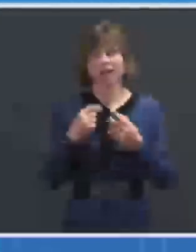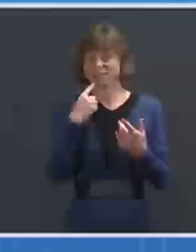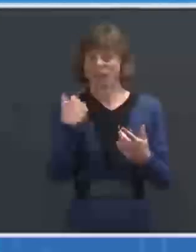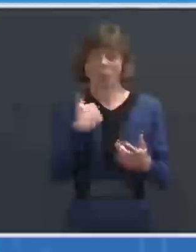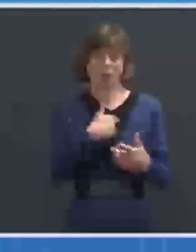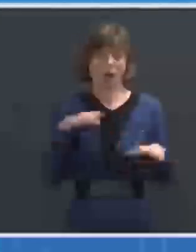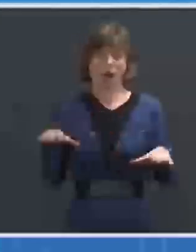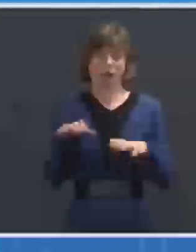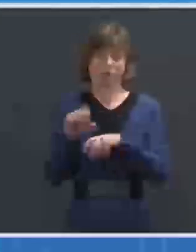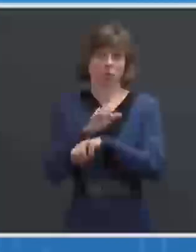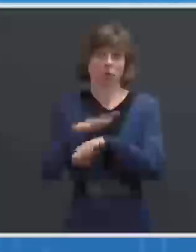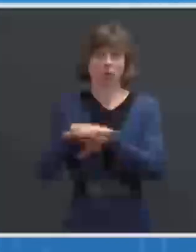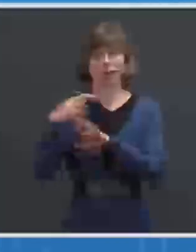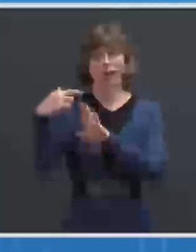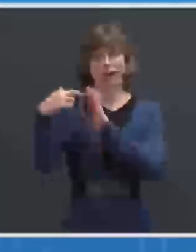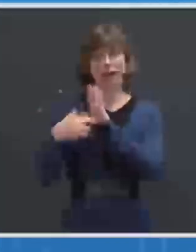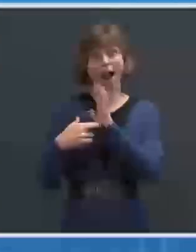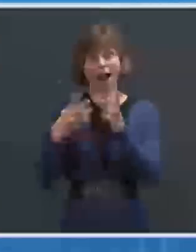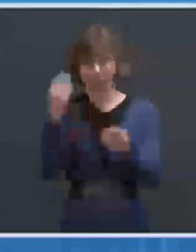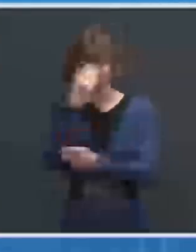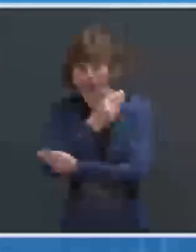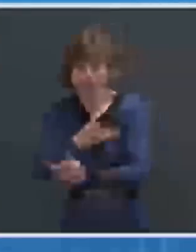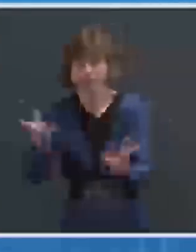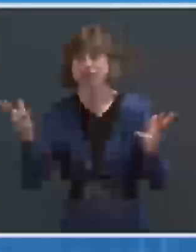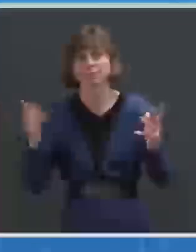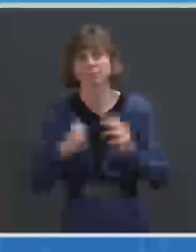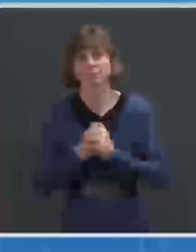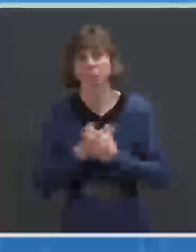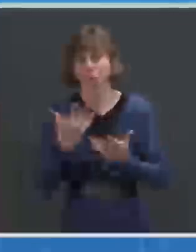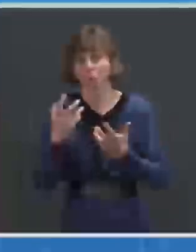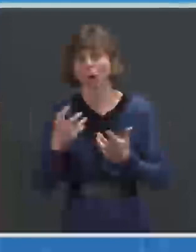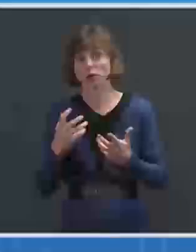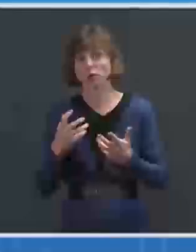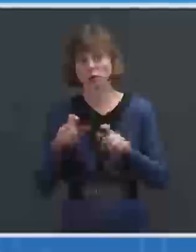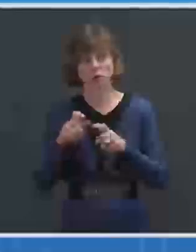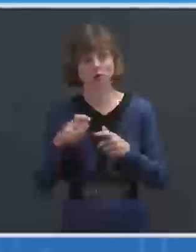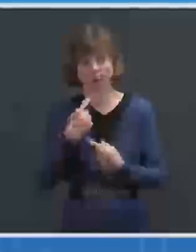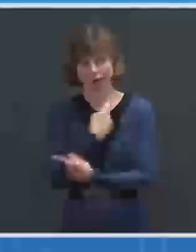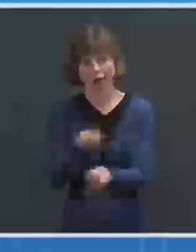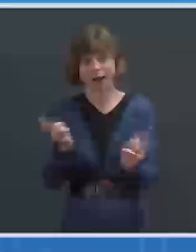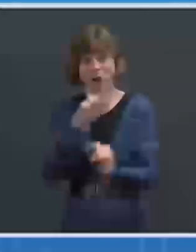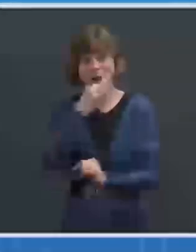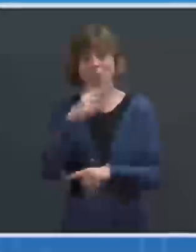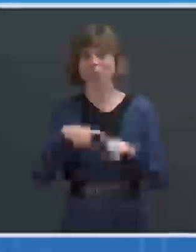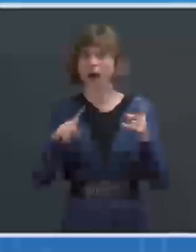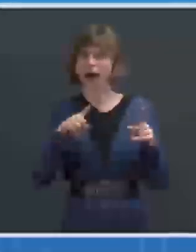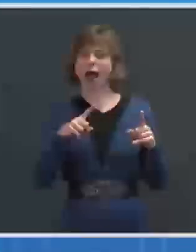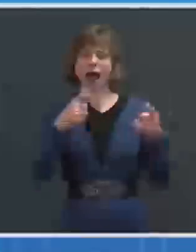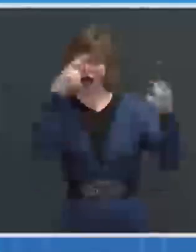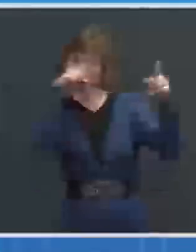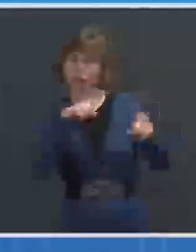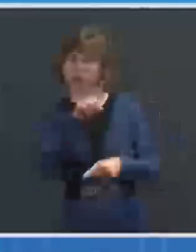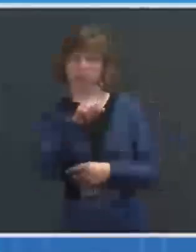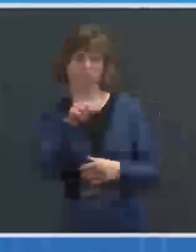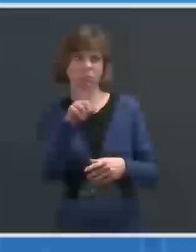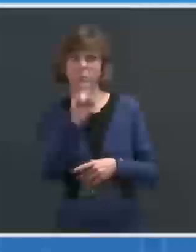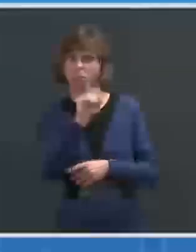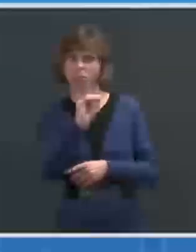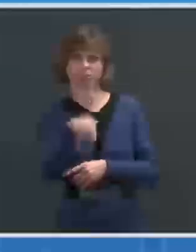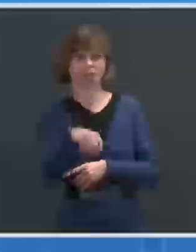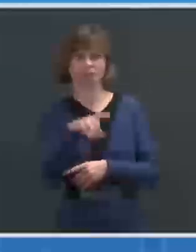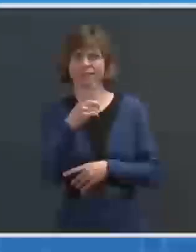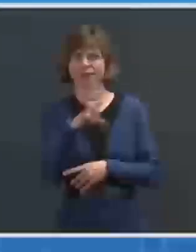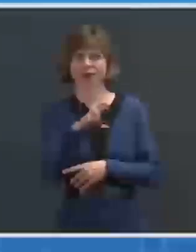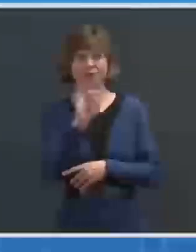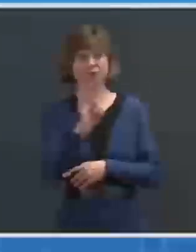on this guidance. We're looking forward to releasing it soon. At the same time, and I would agree with all that Dr. Fauci has said, at the same time, I want